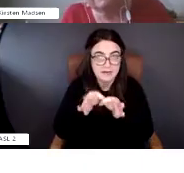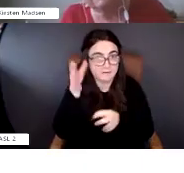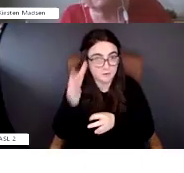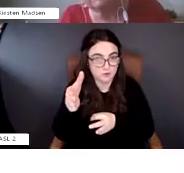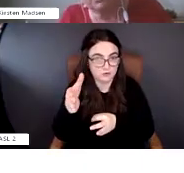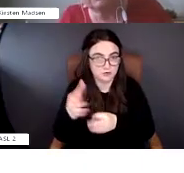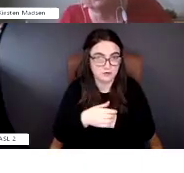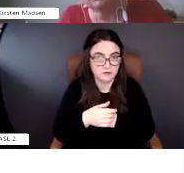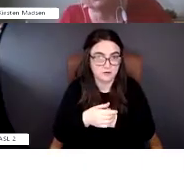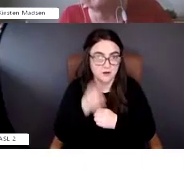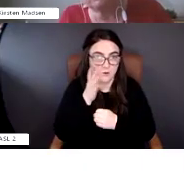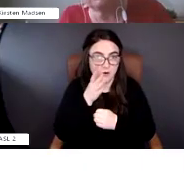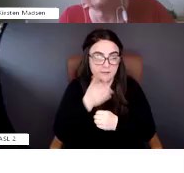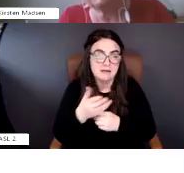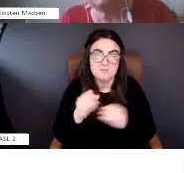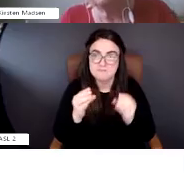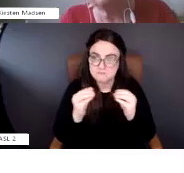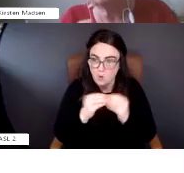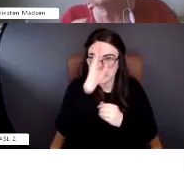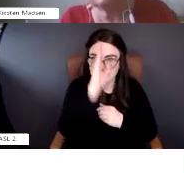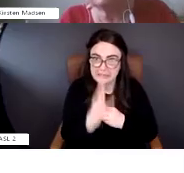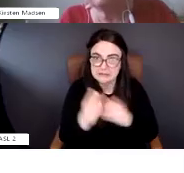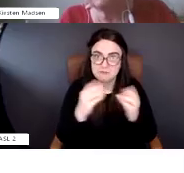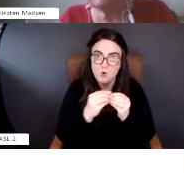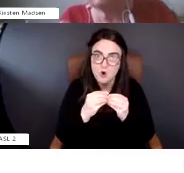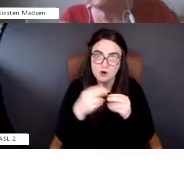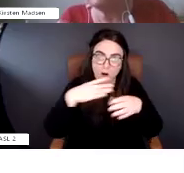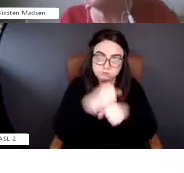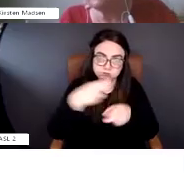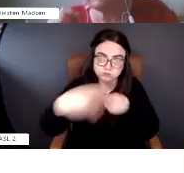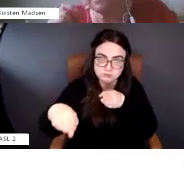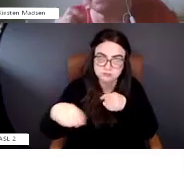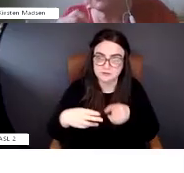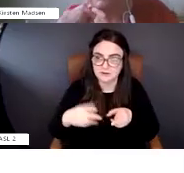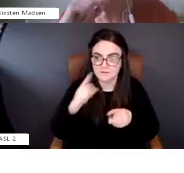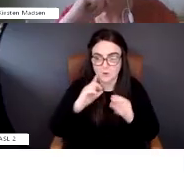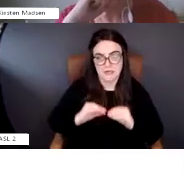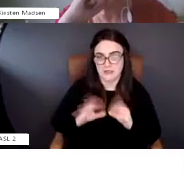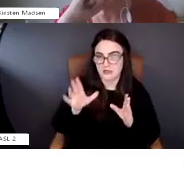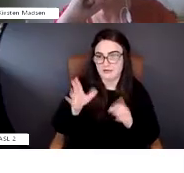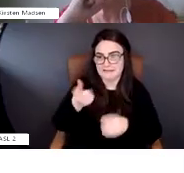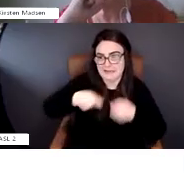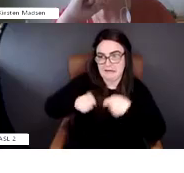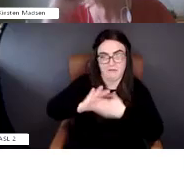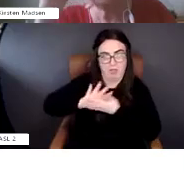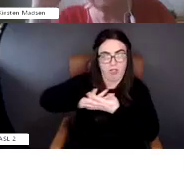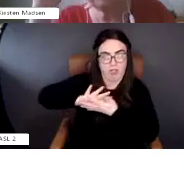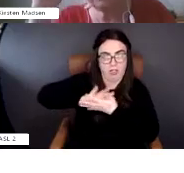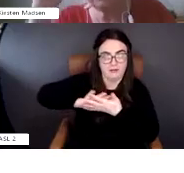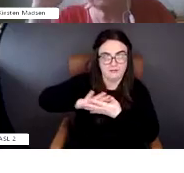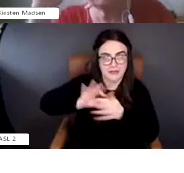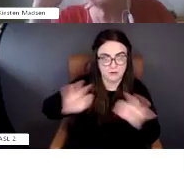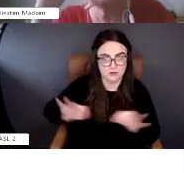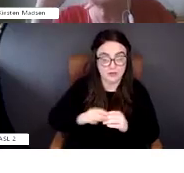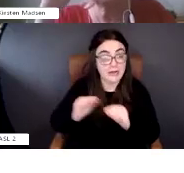that's a little bit smaller and more straightforward. I also wanted to make a quick note with regard to the deaf